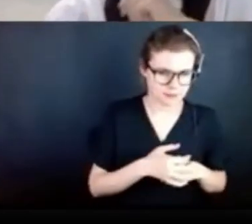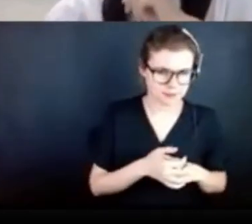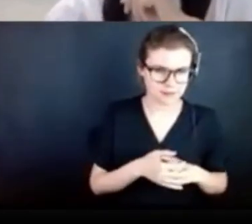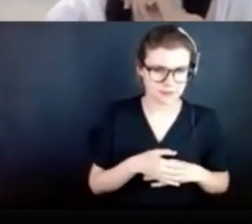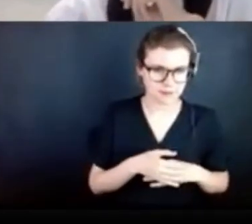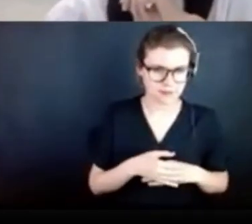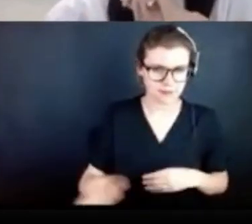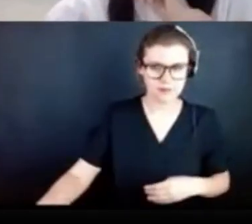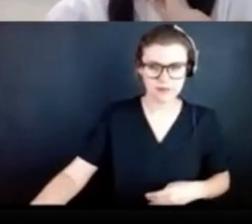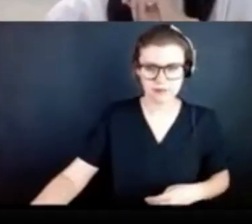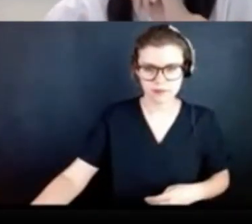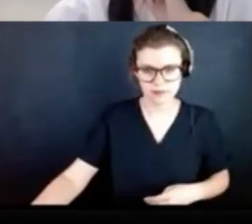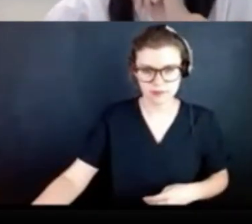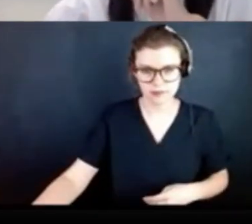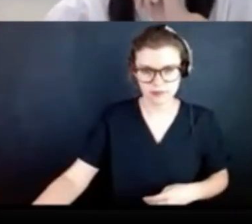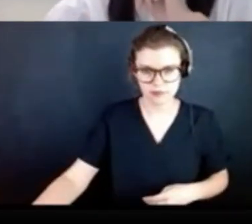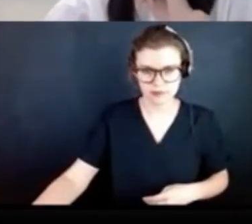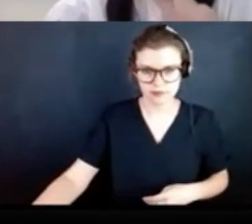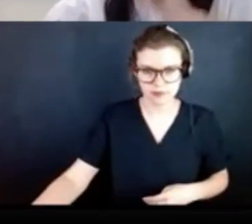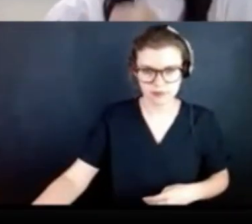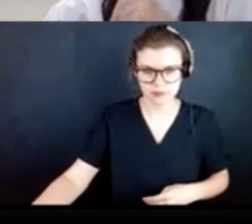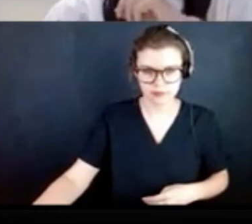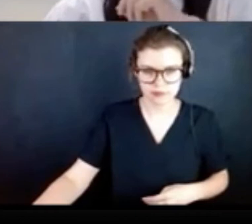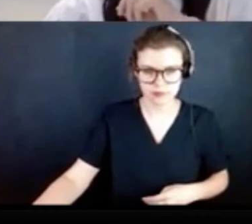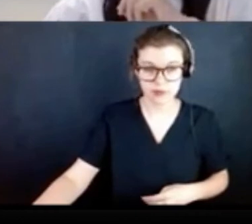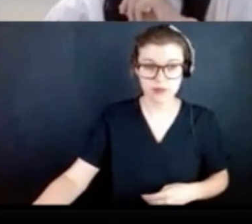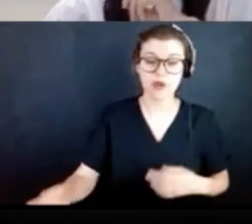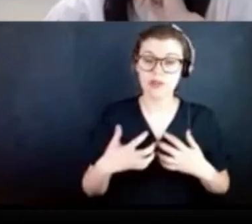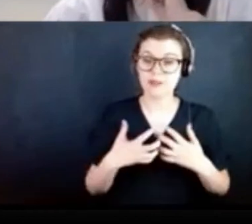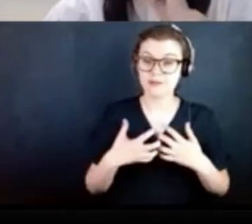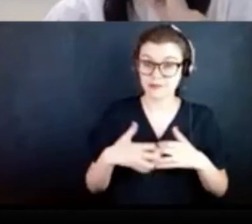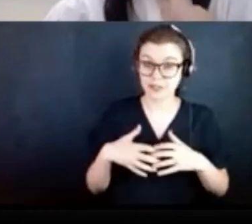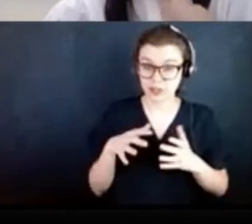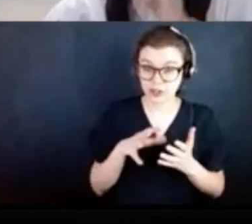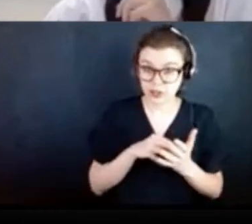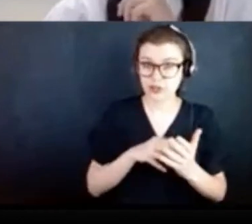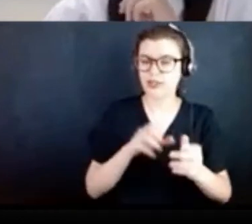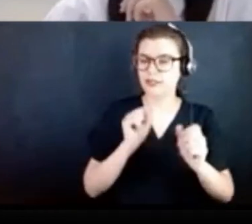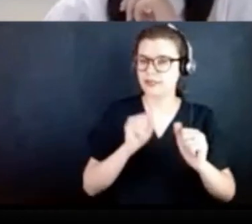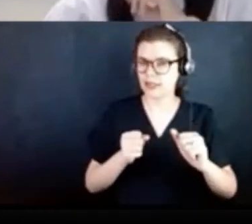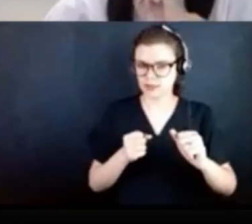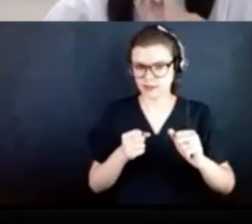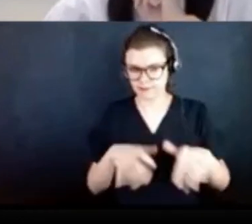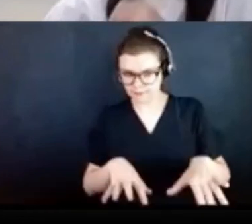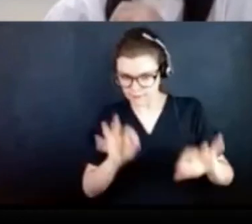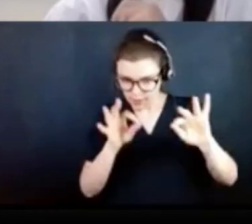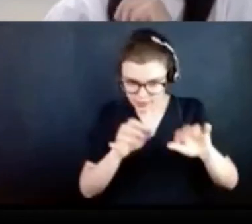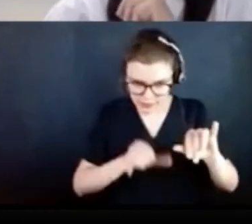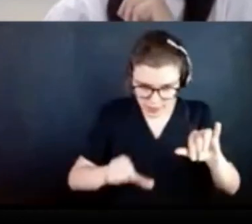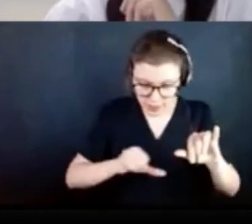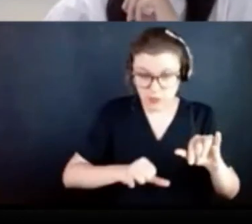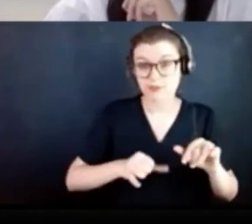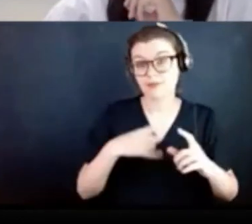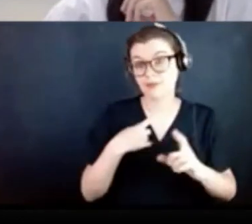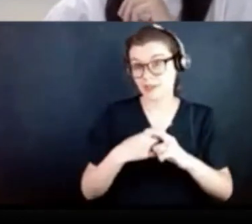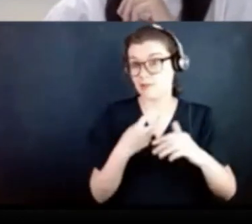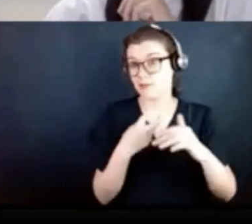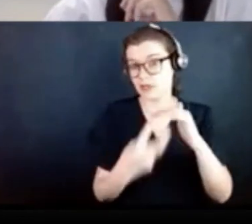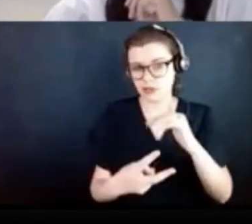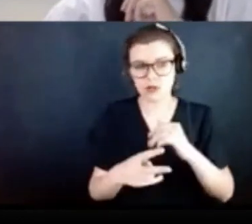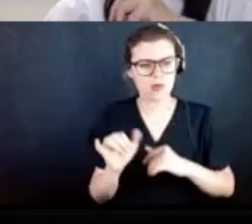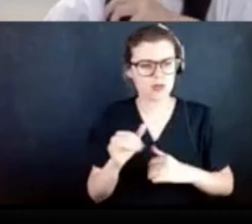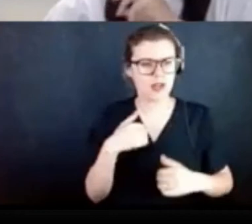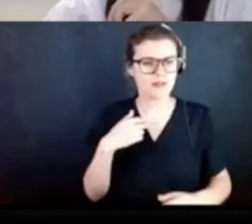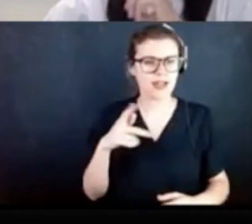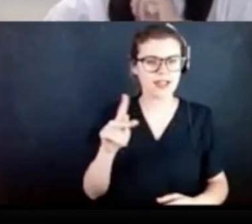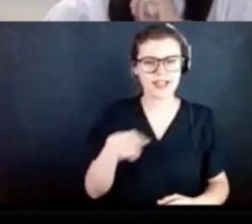as a methodology to find patterns in data and making predictions based on such patterns, there is another field, K-12 AI